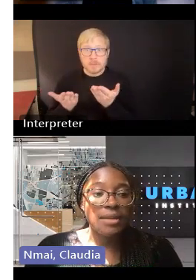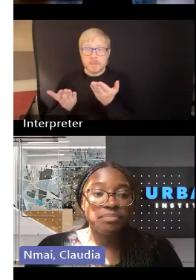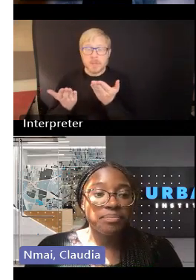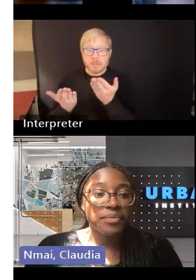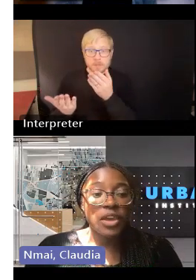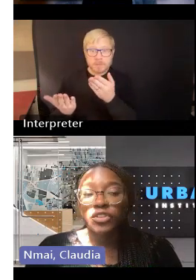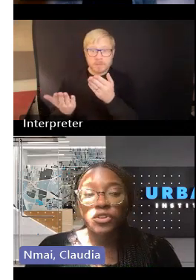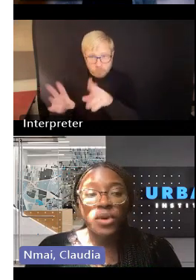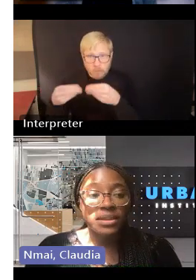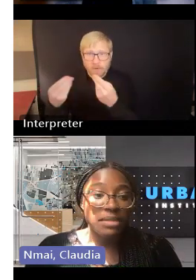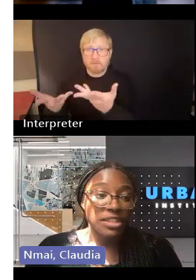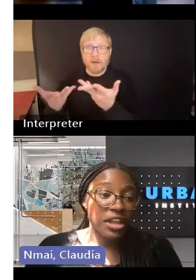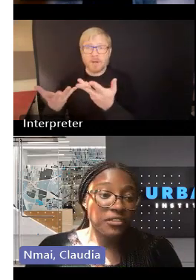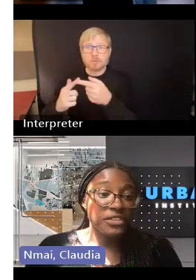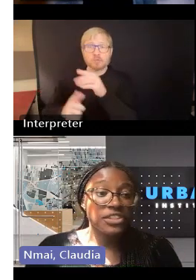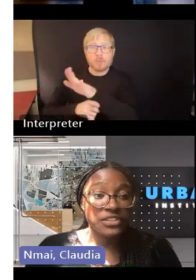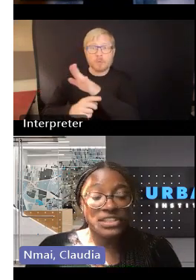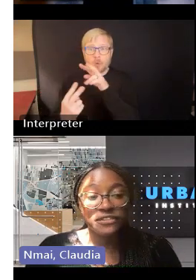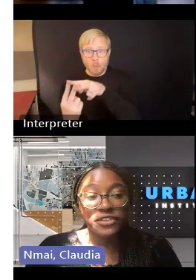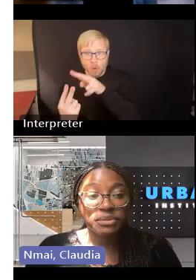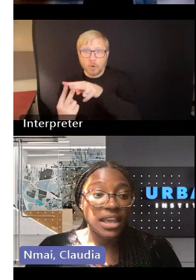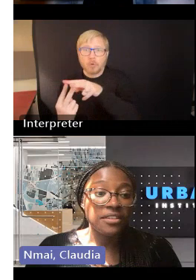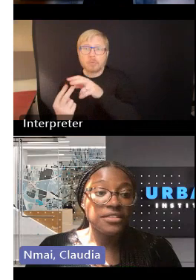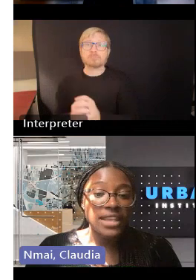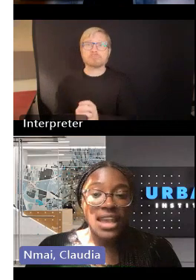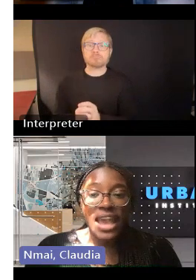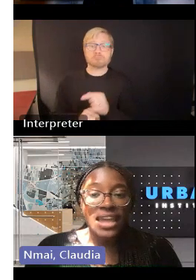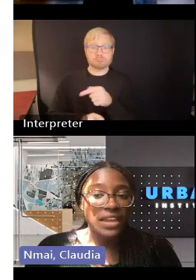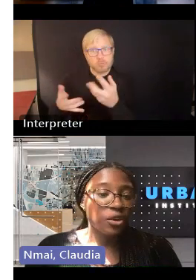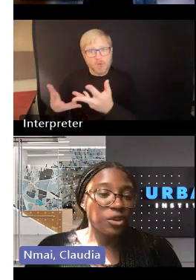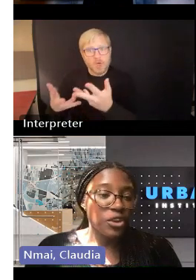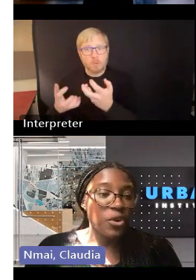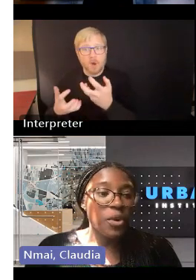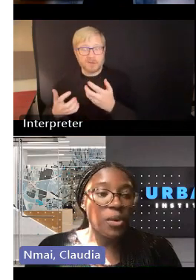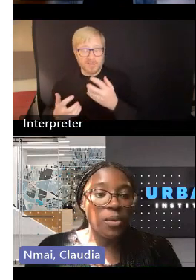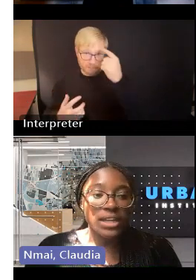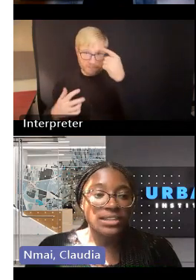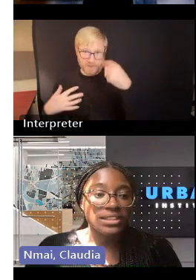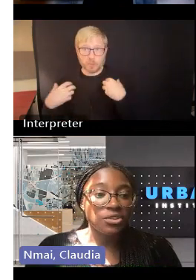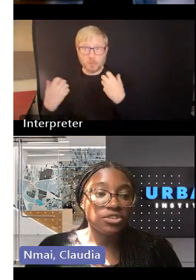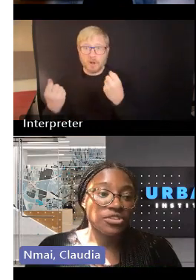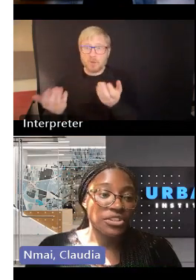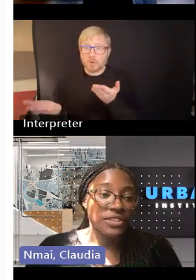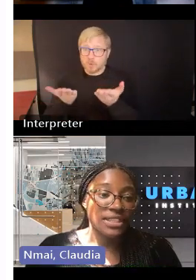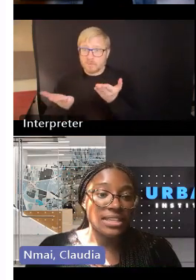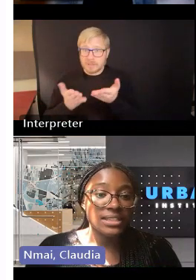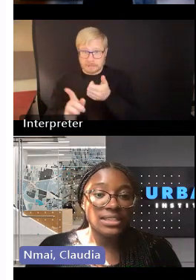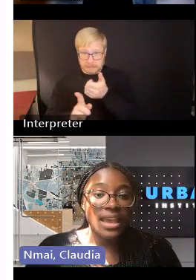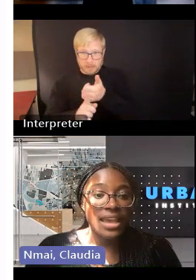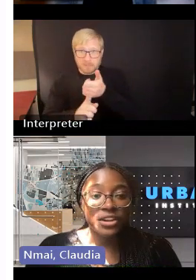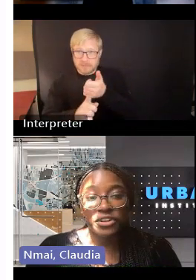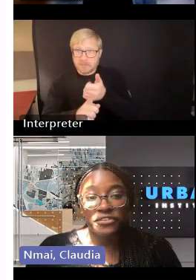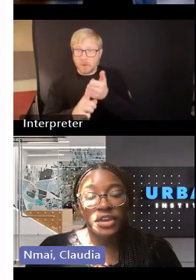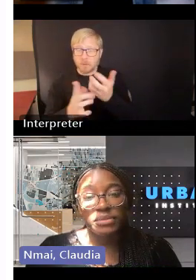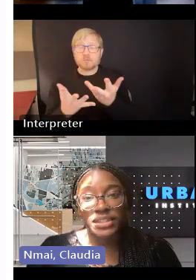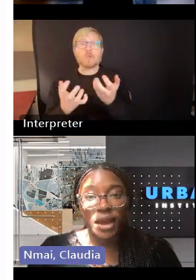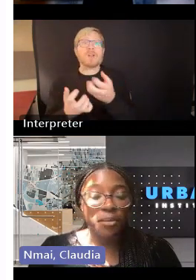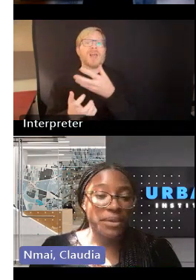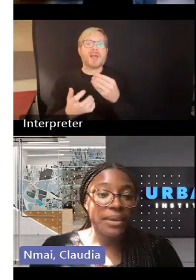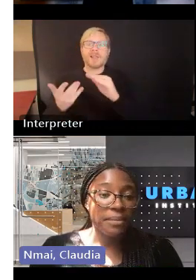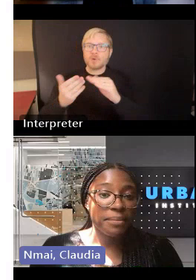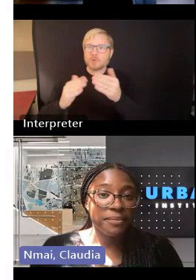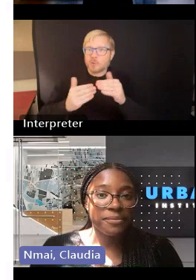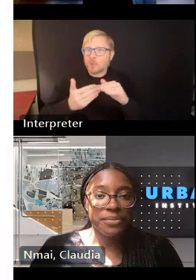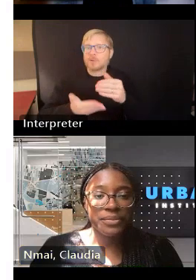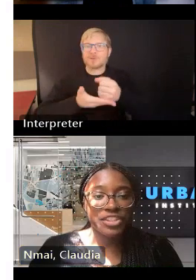well. They also wanted mental health services for themselves, and then also wanted social services in order for them